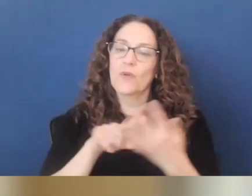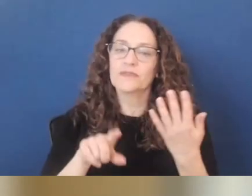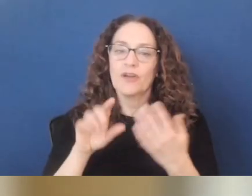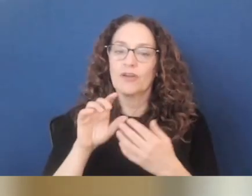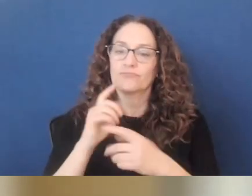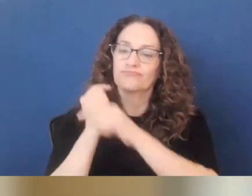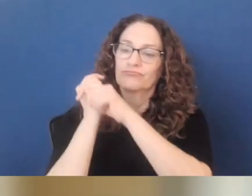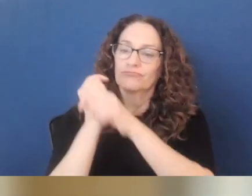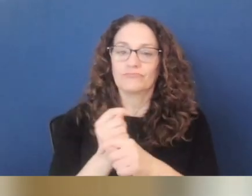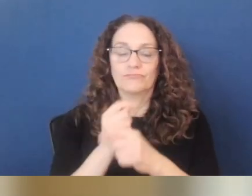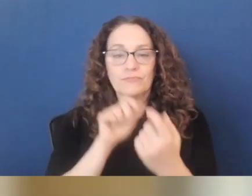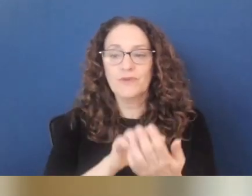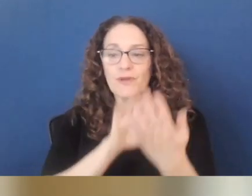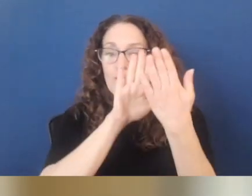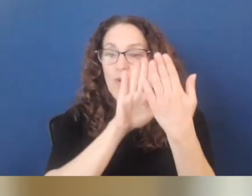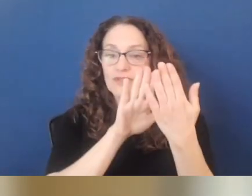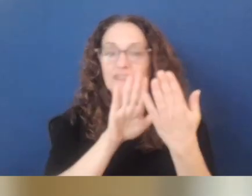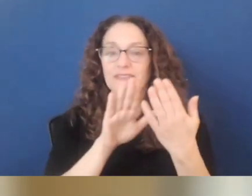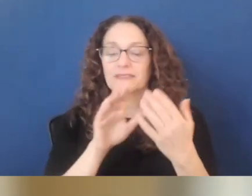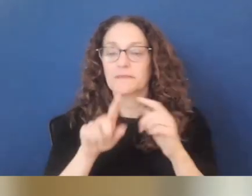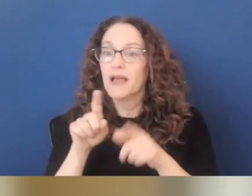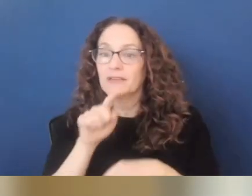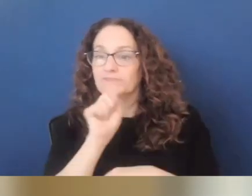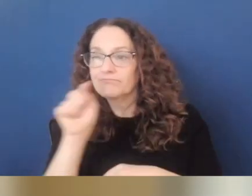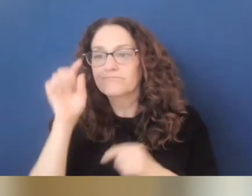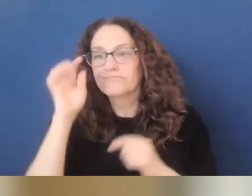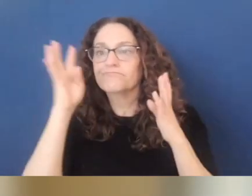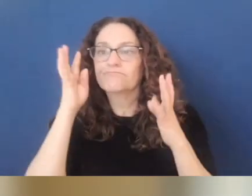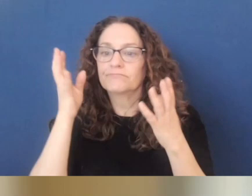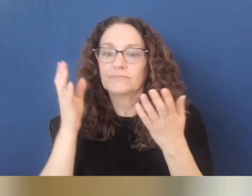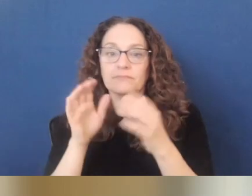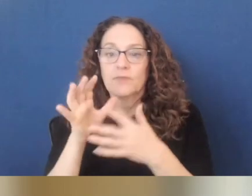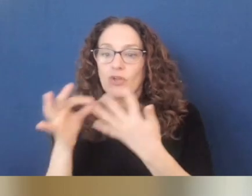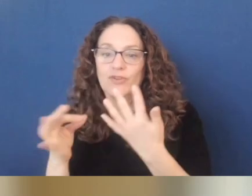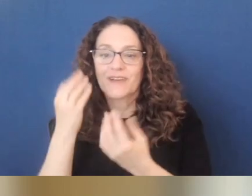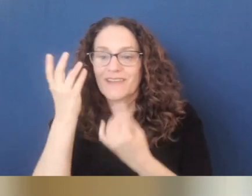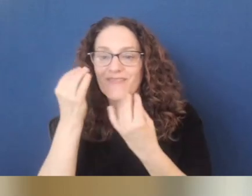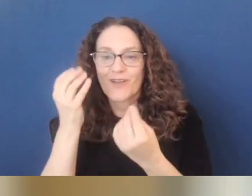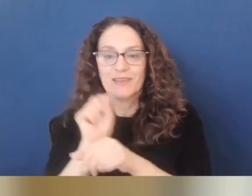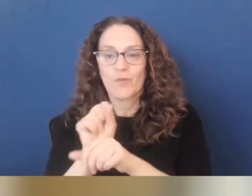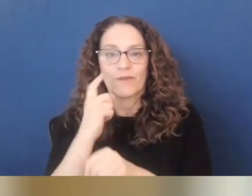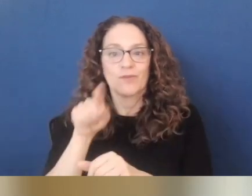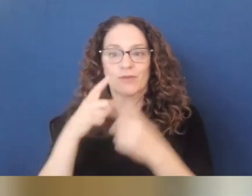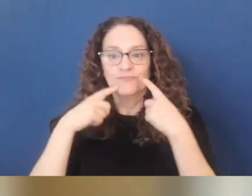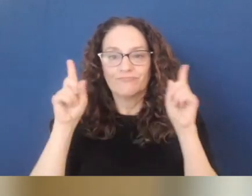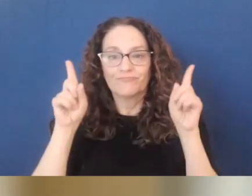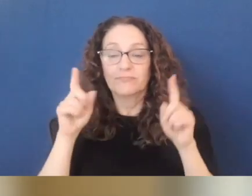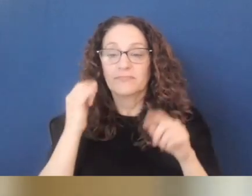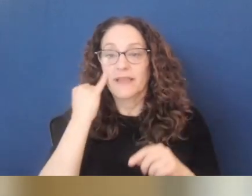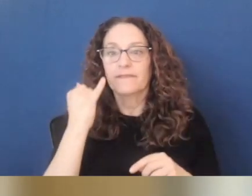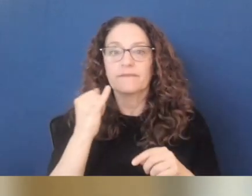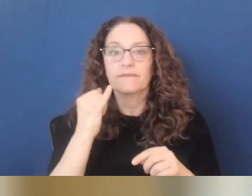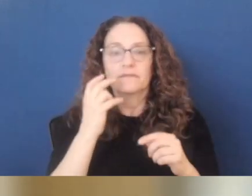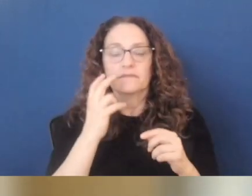can develop any kind of alternative thoughts. You know, if you're feeling self-doubt, then just think,